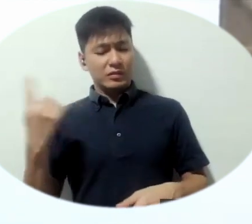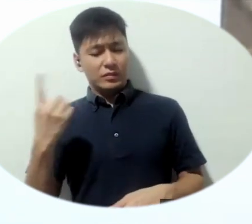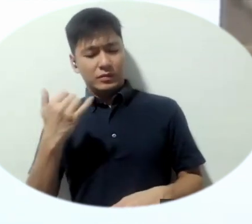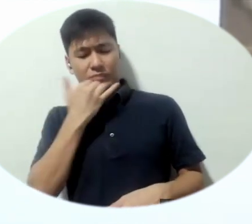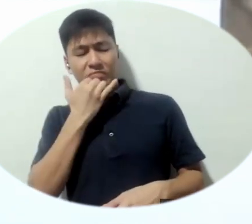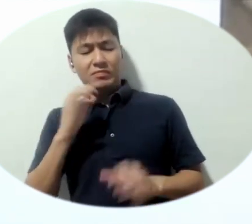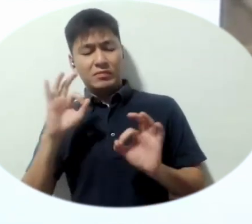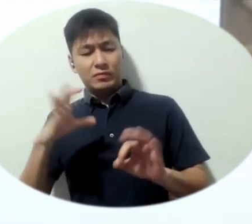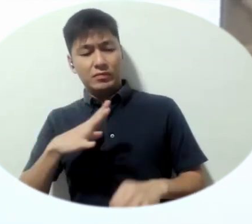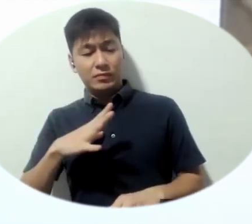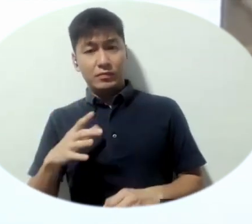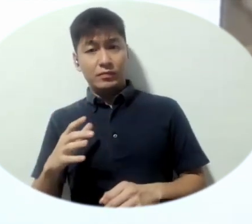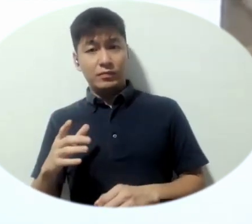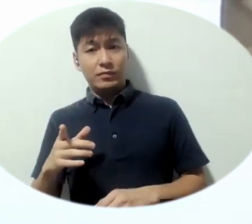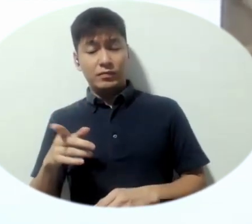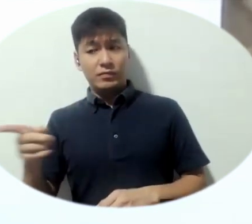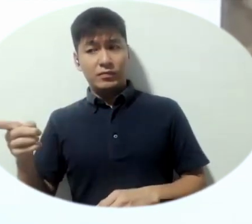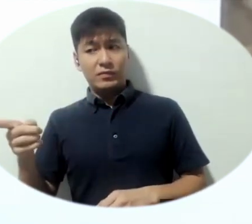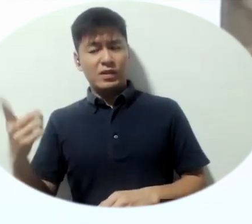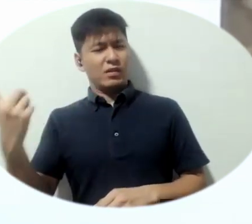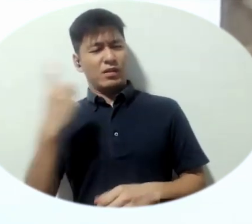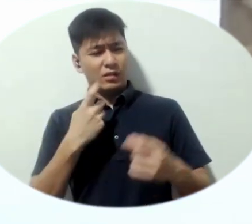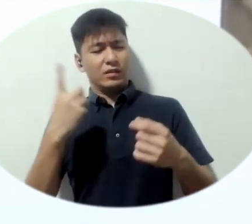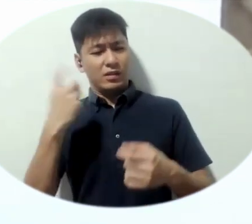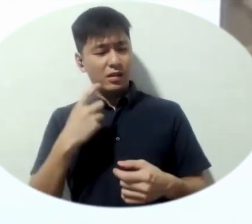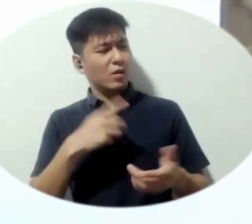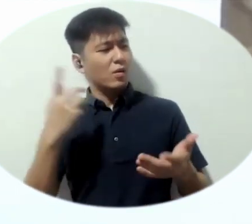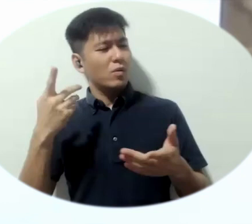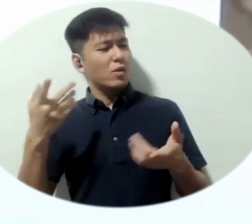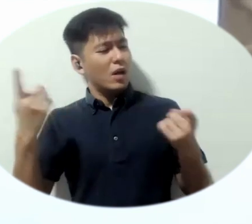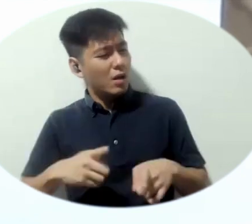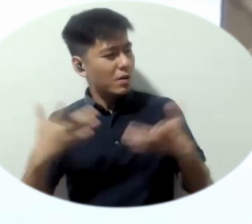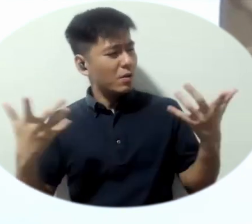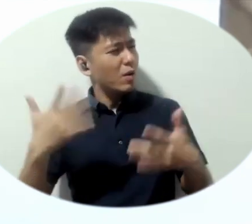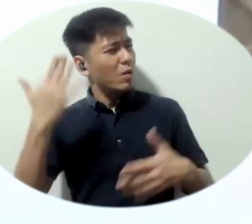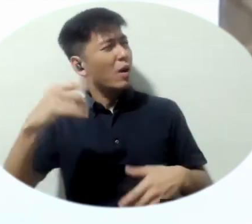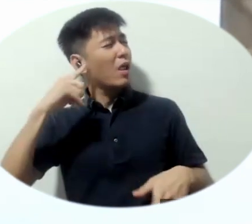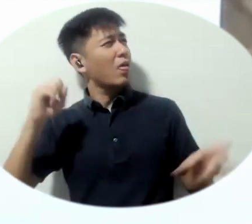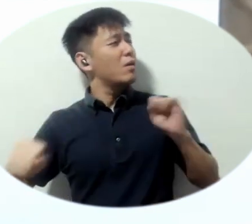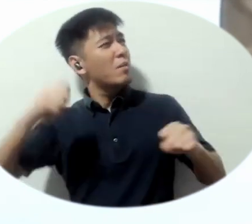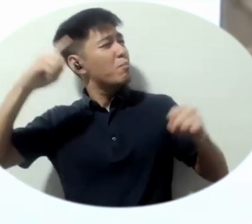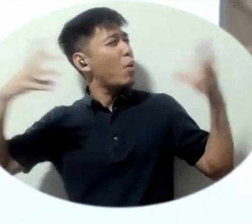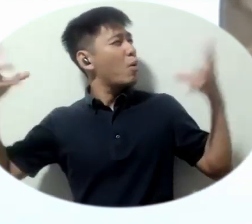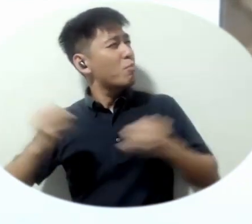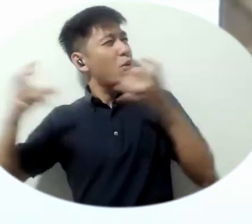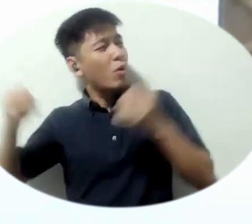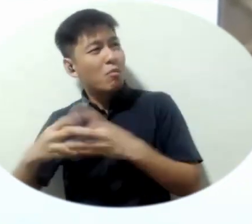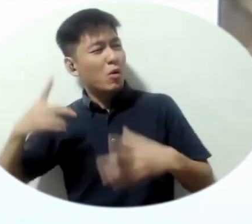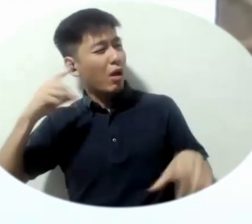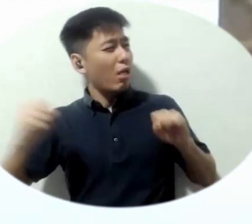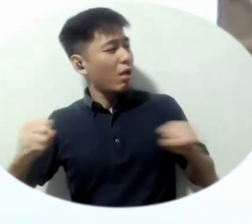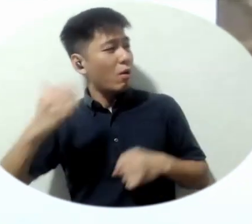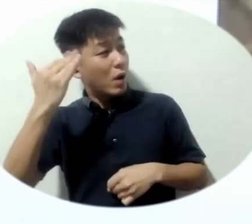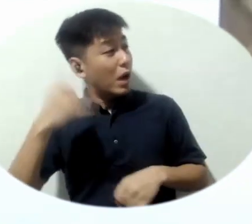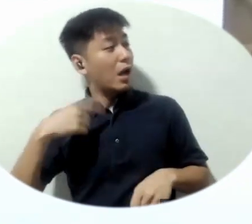and all the time she's asking, "What is happening? Why I hear all these sounds?" And so I